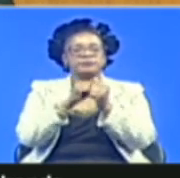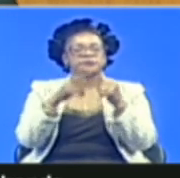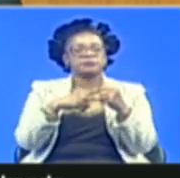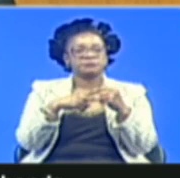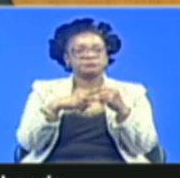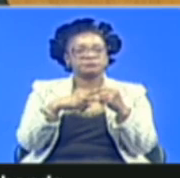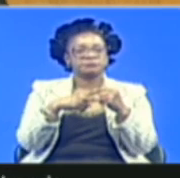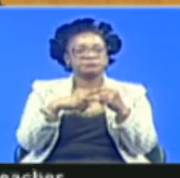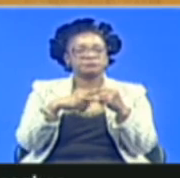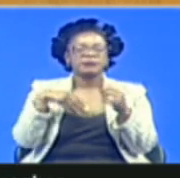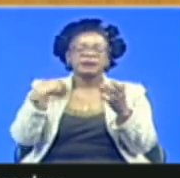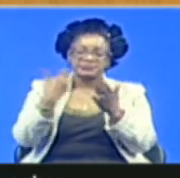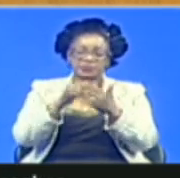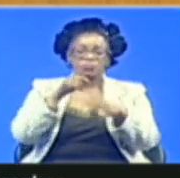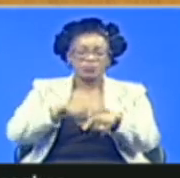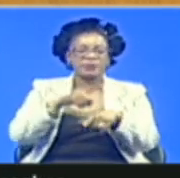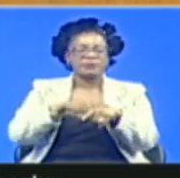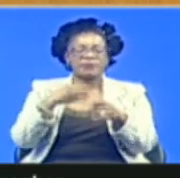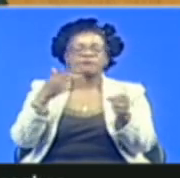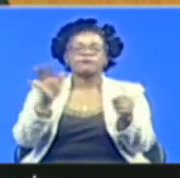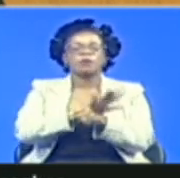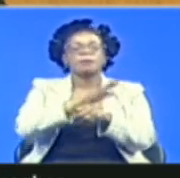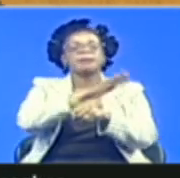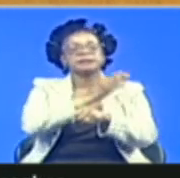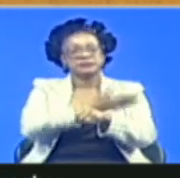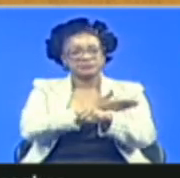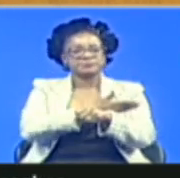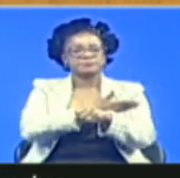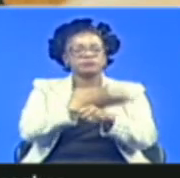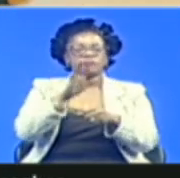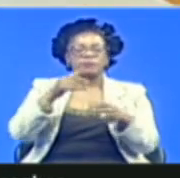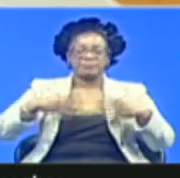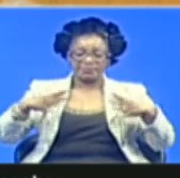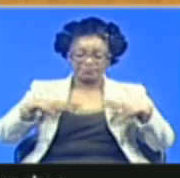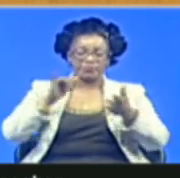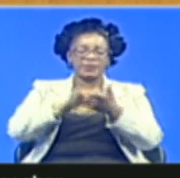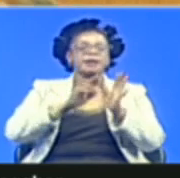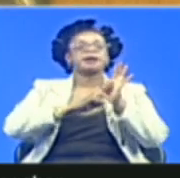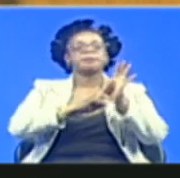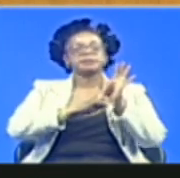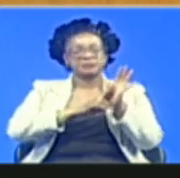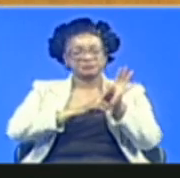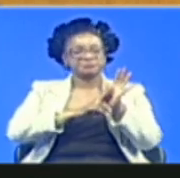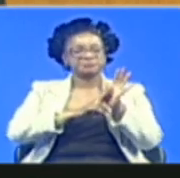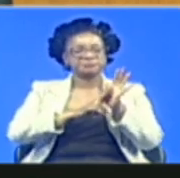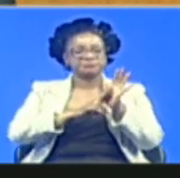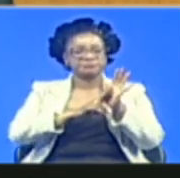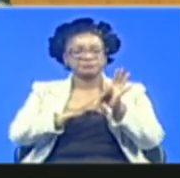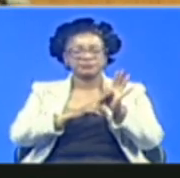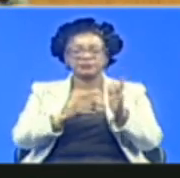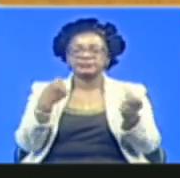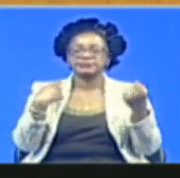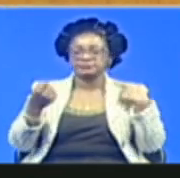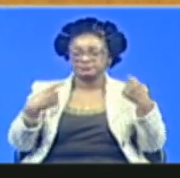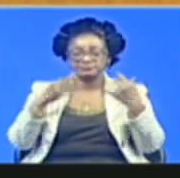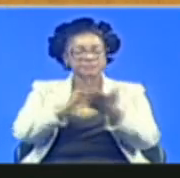2017, until when they come with full mandate from the people that they represent in the tea sector of